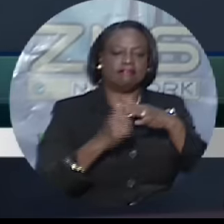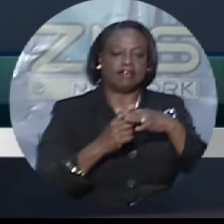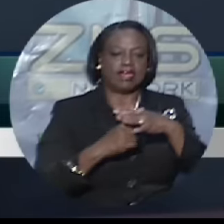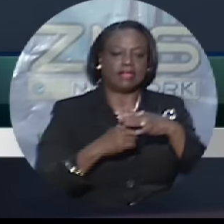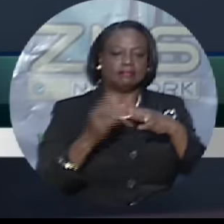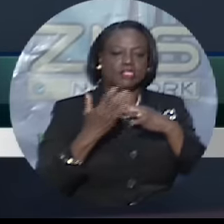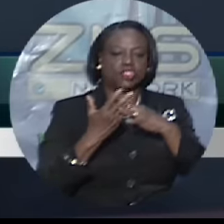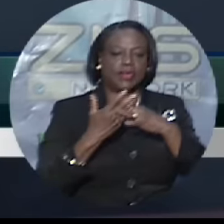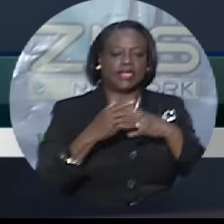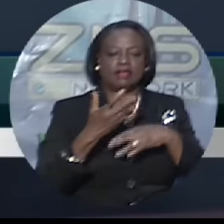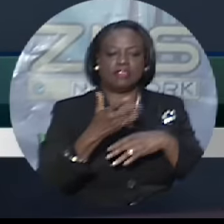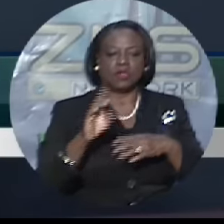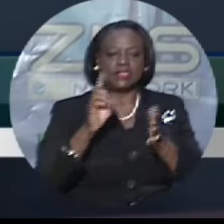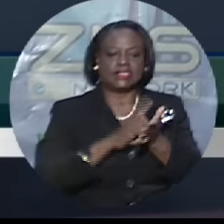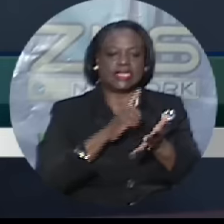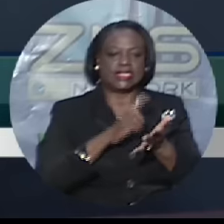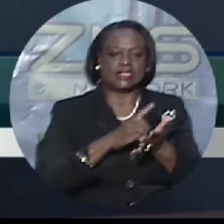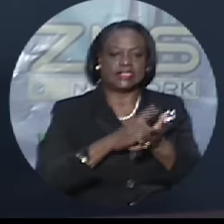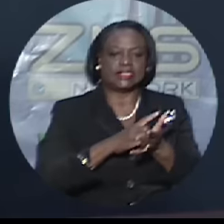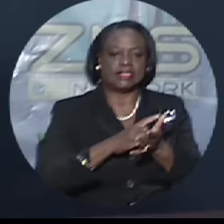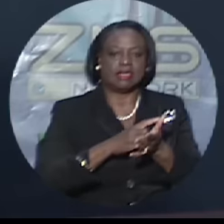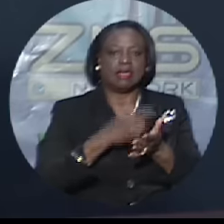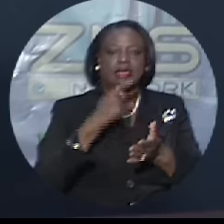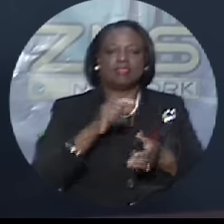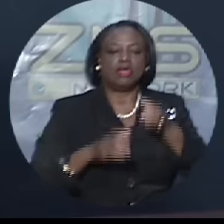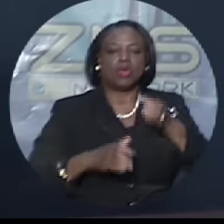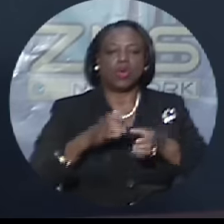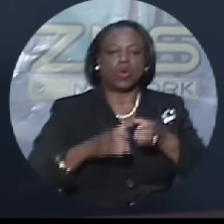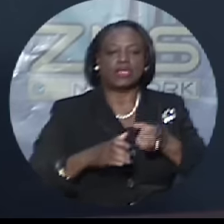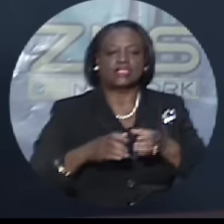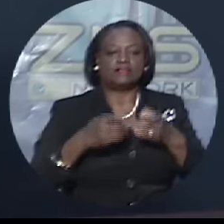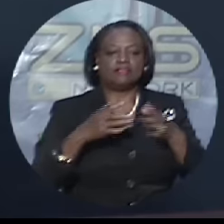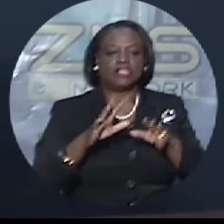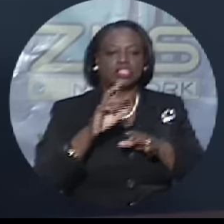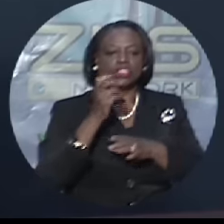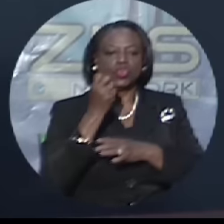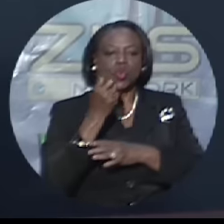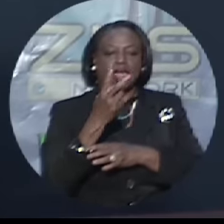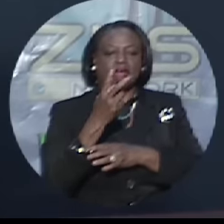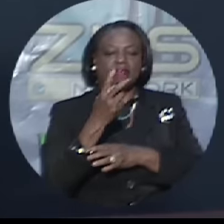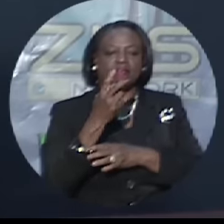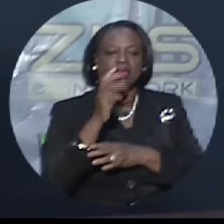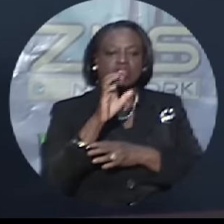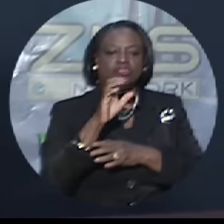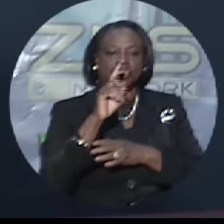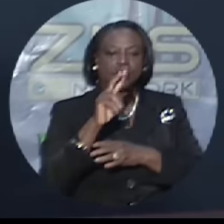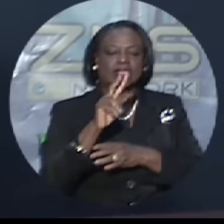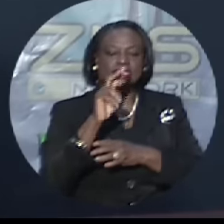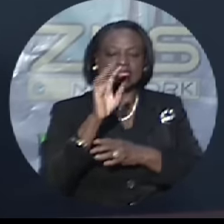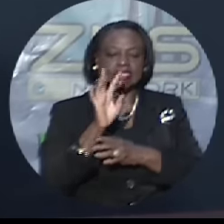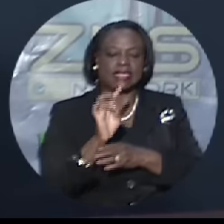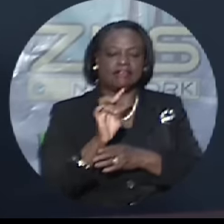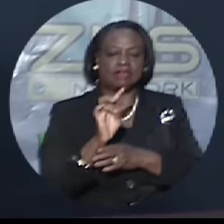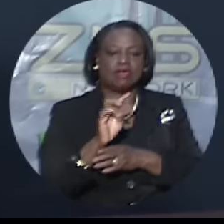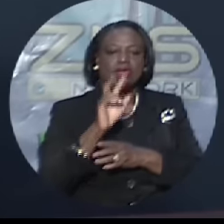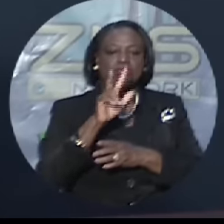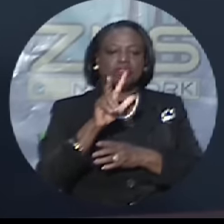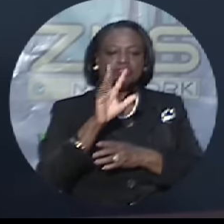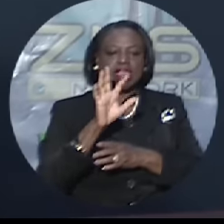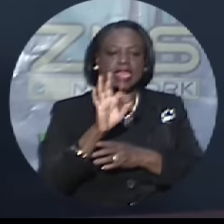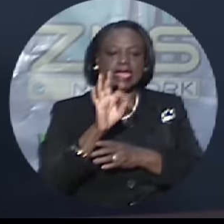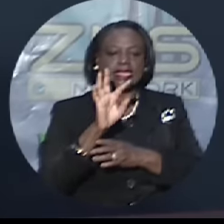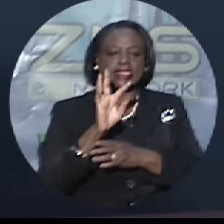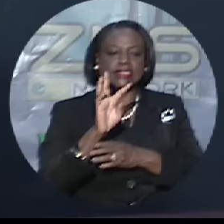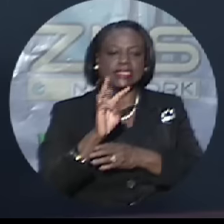dates, the full court has disposed of 1,227 substantive appeals,